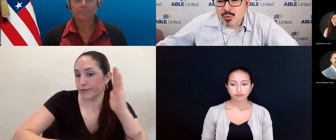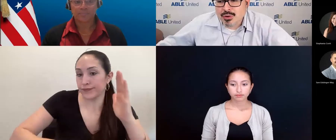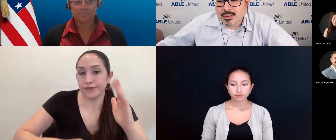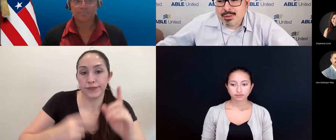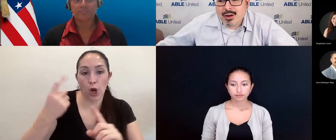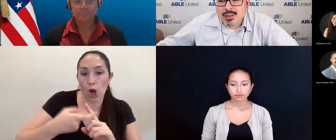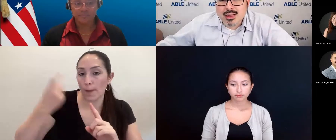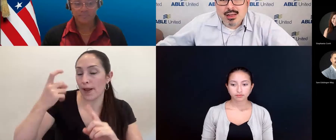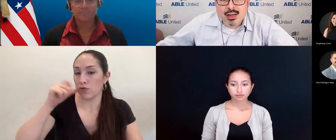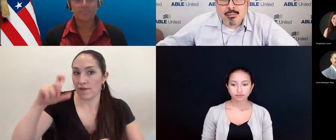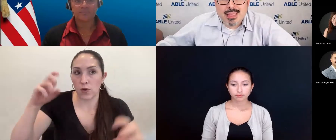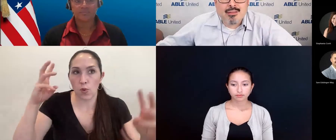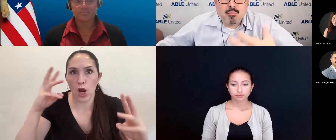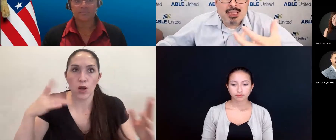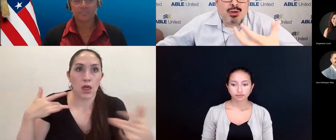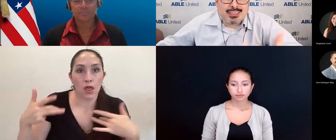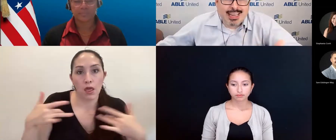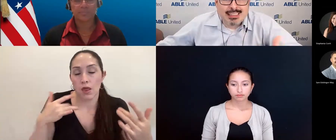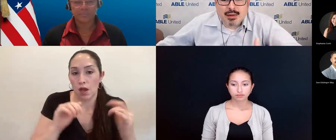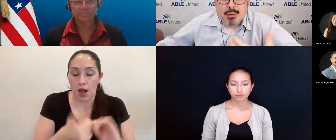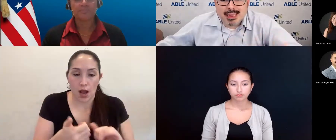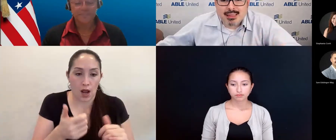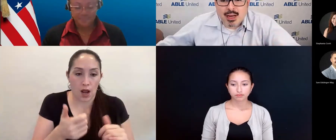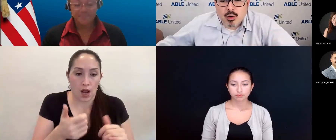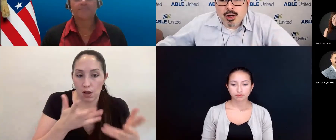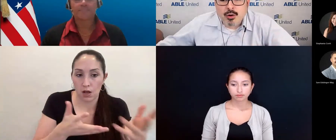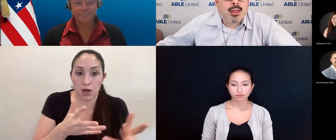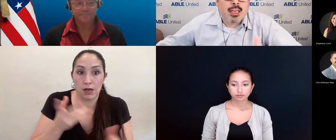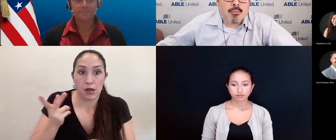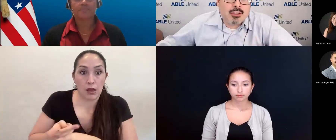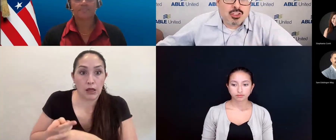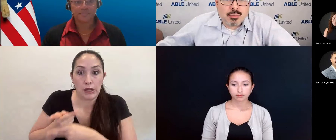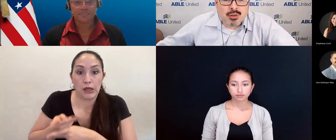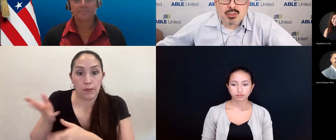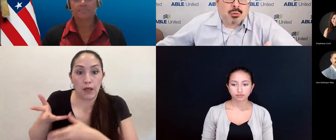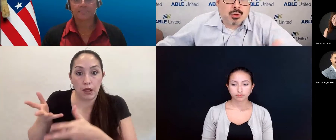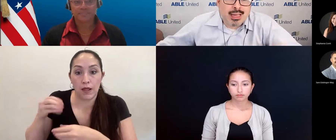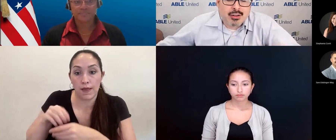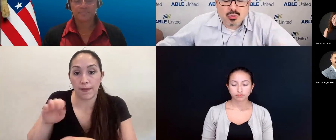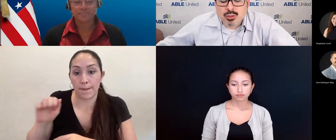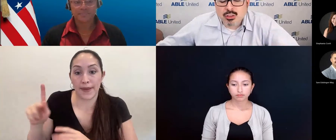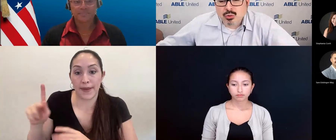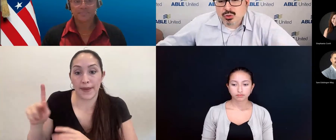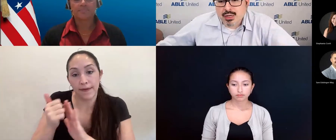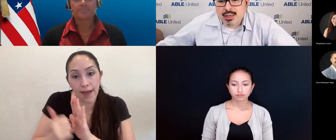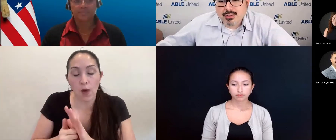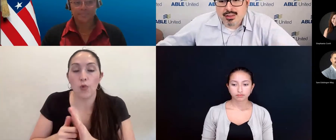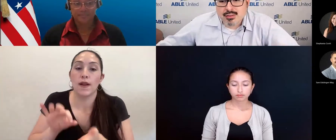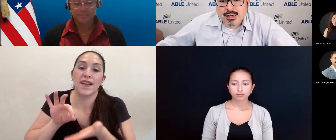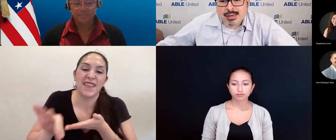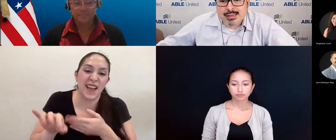don't have to worry about it being retained in a bank account where it may jeopardize or count as a resource